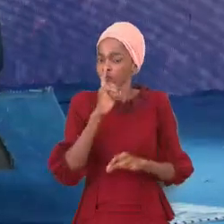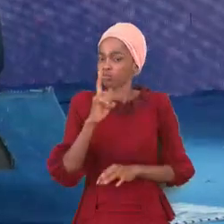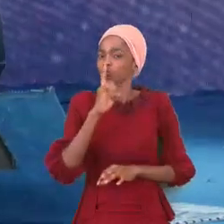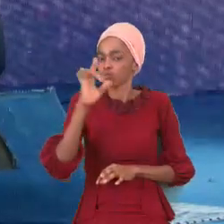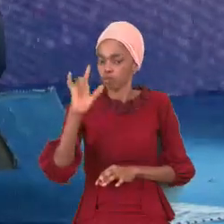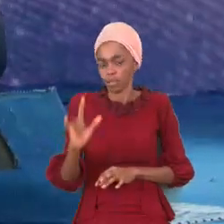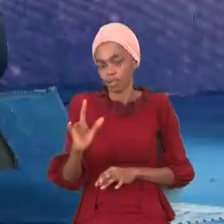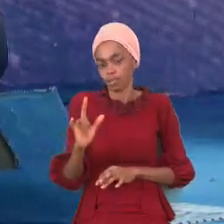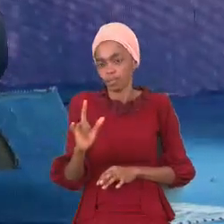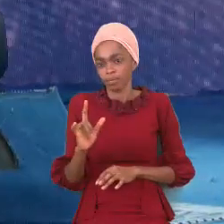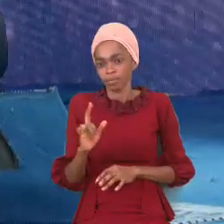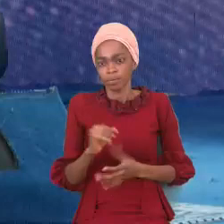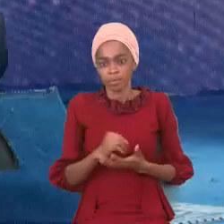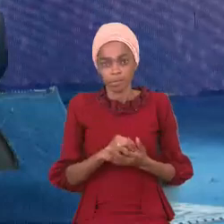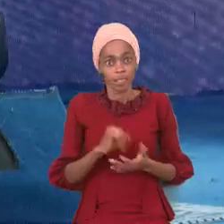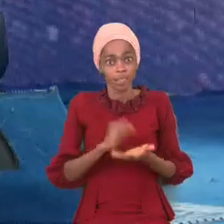indeed.